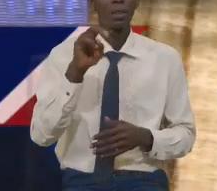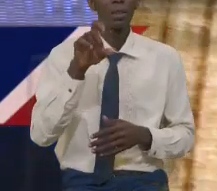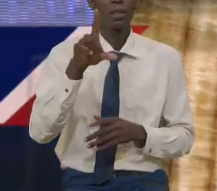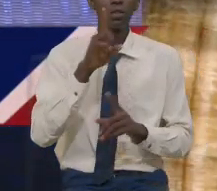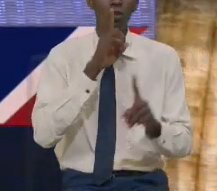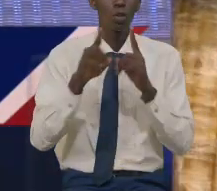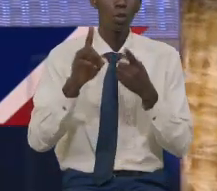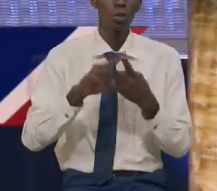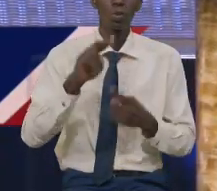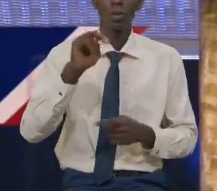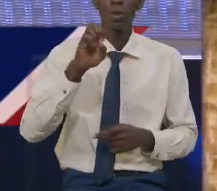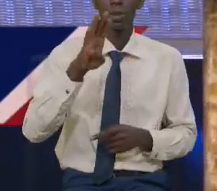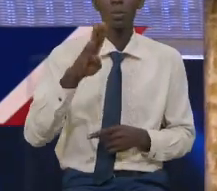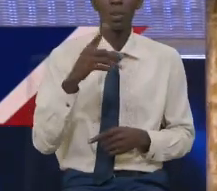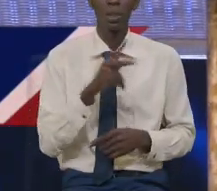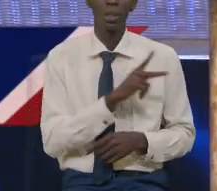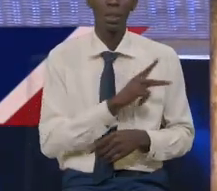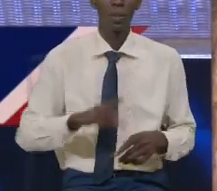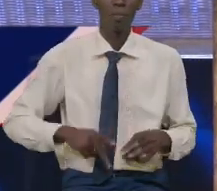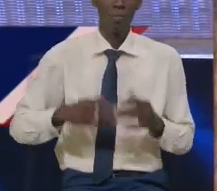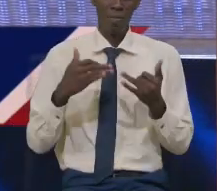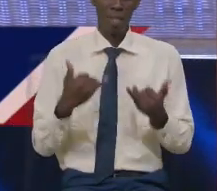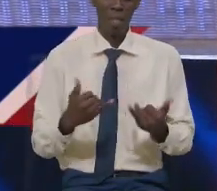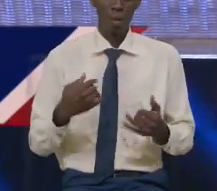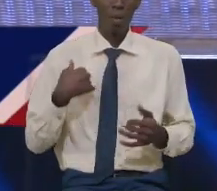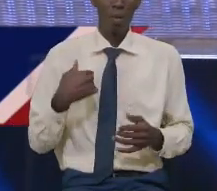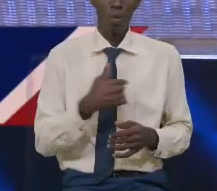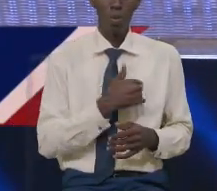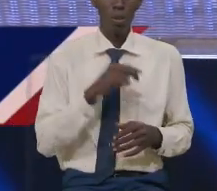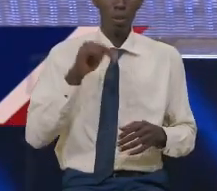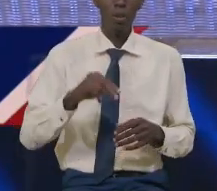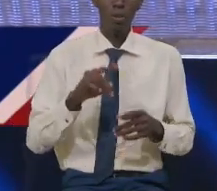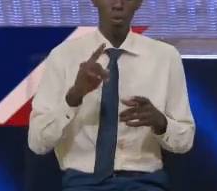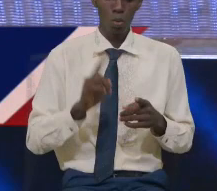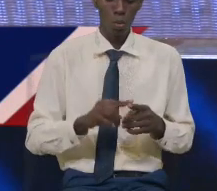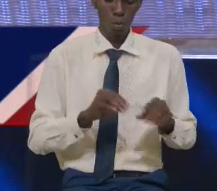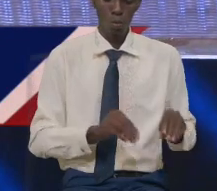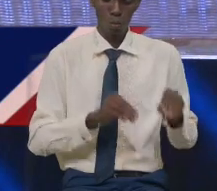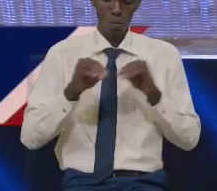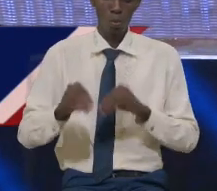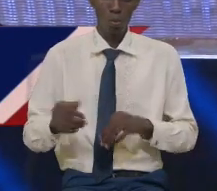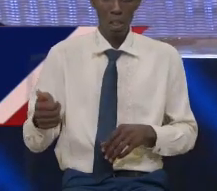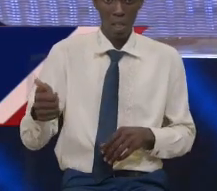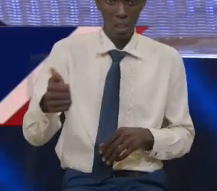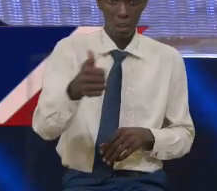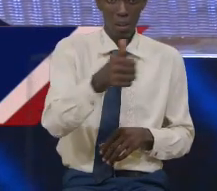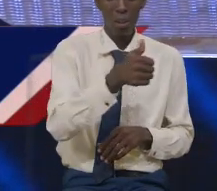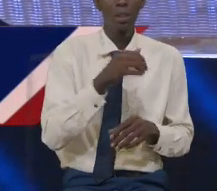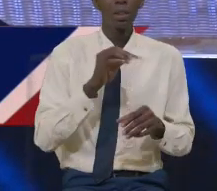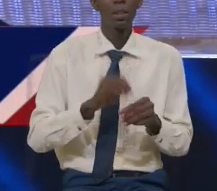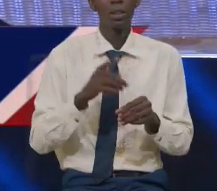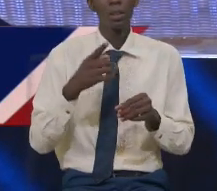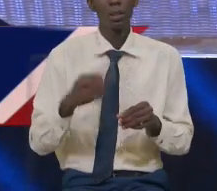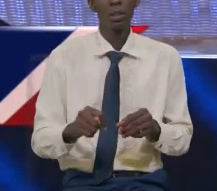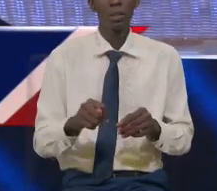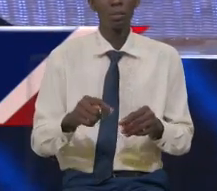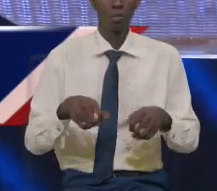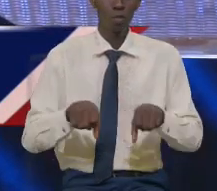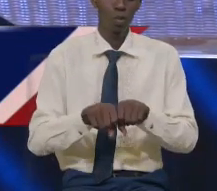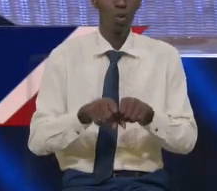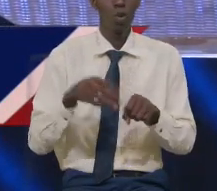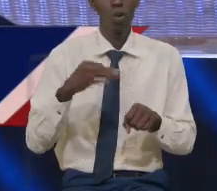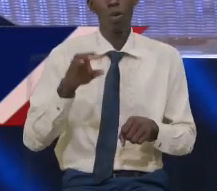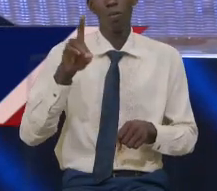Nebuchadnezzar. Now we should put ourselves in the place of Daniel.